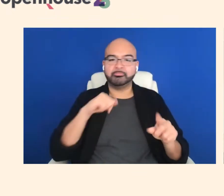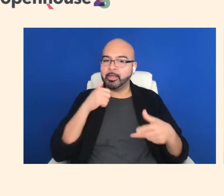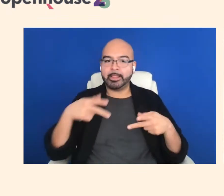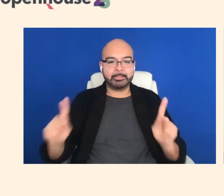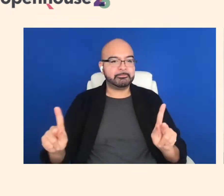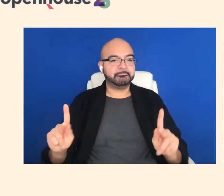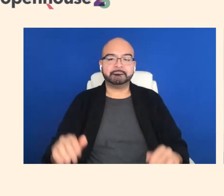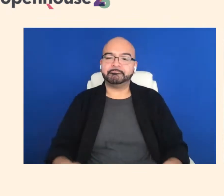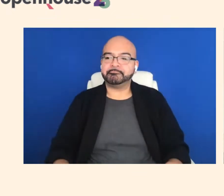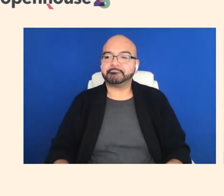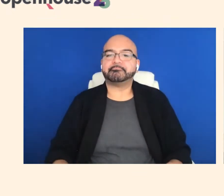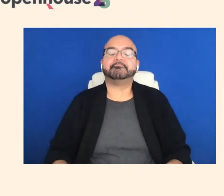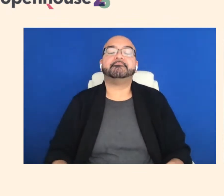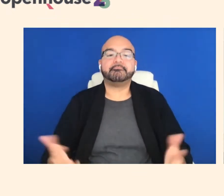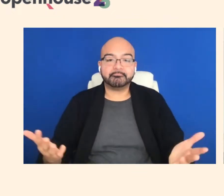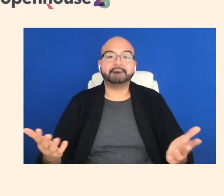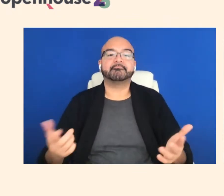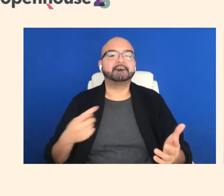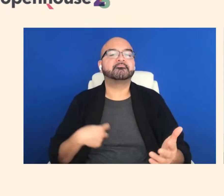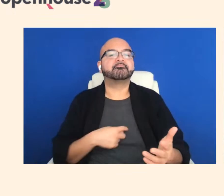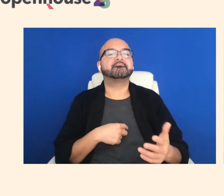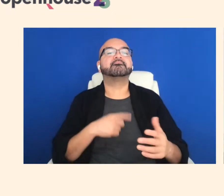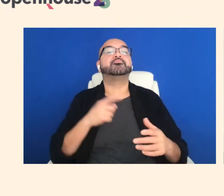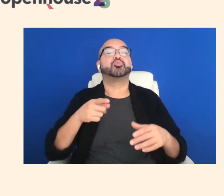So you see it in action after a while.